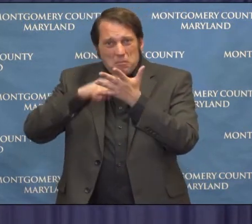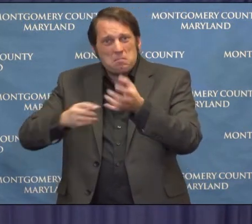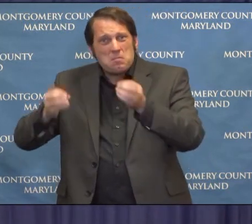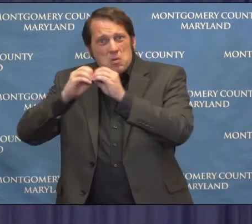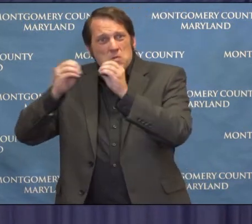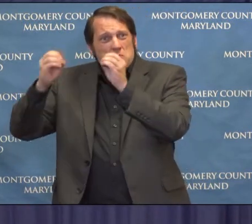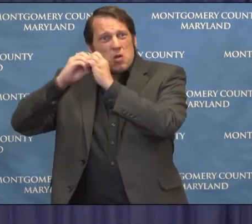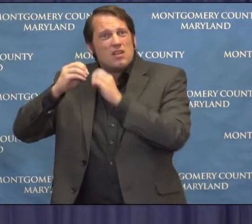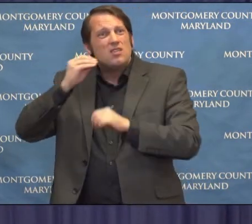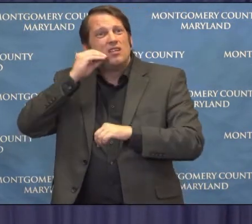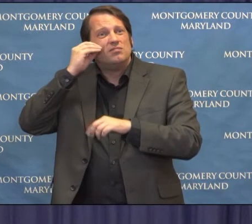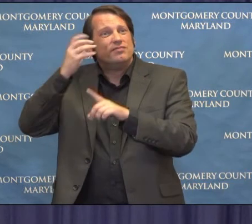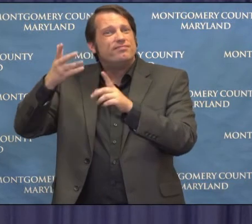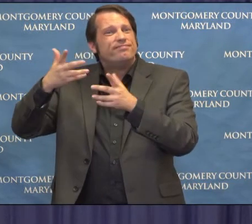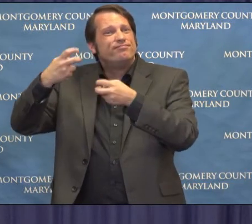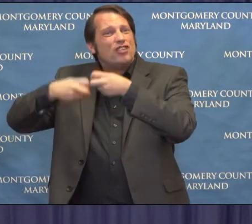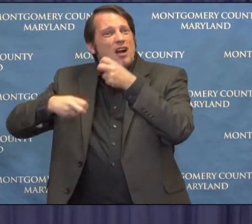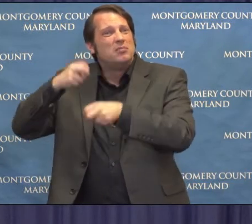down.